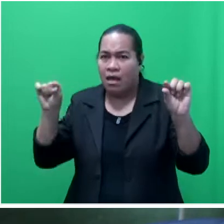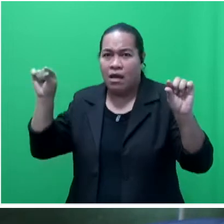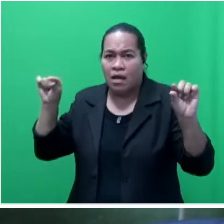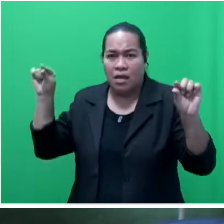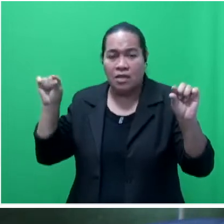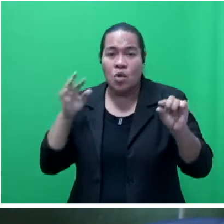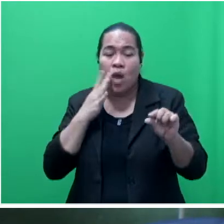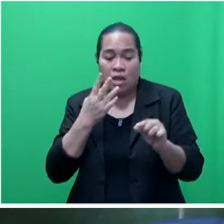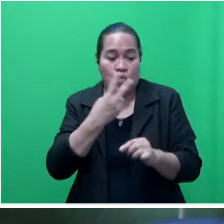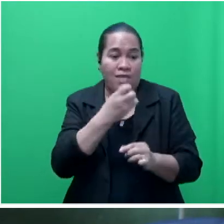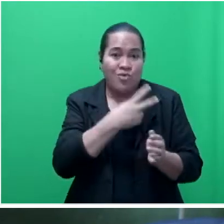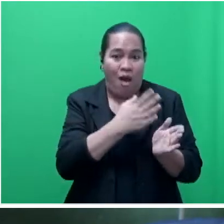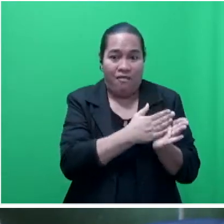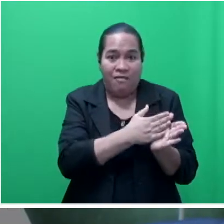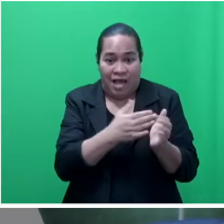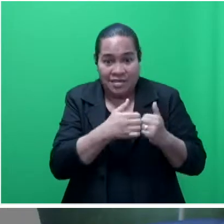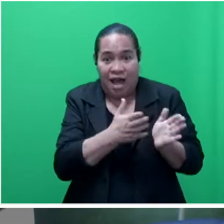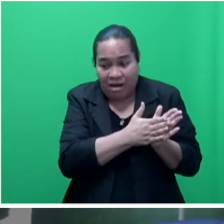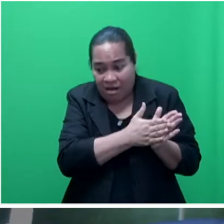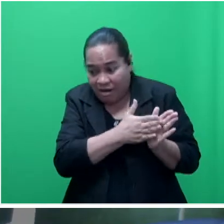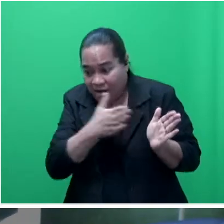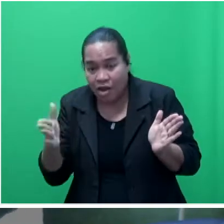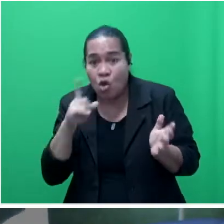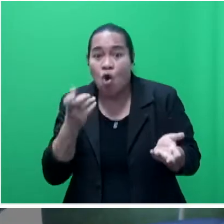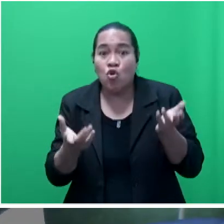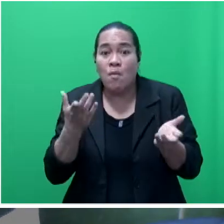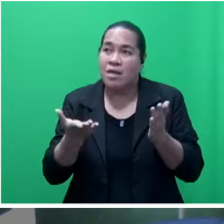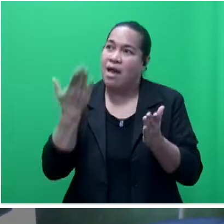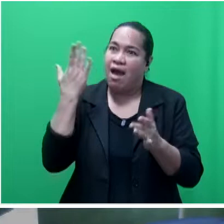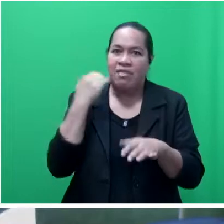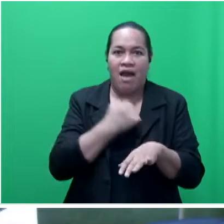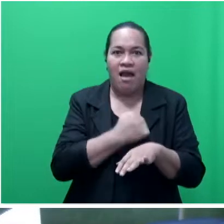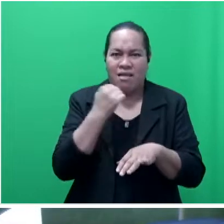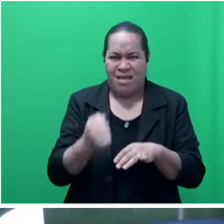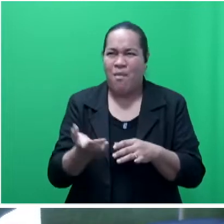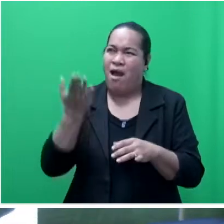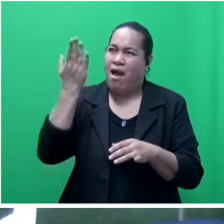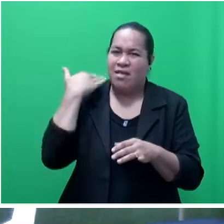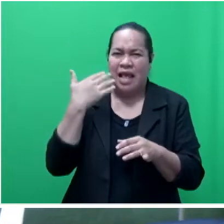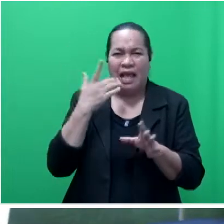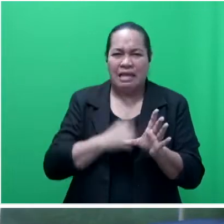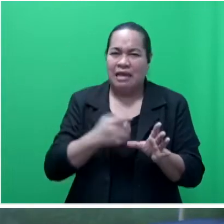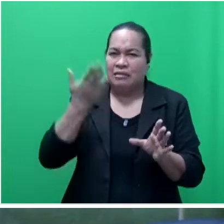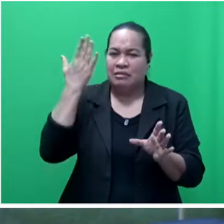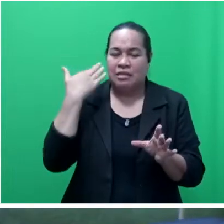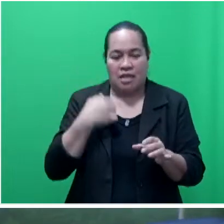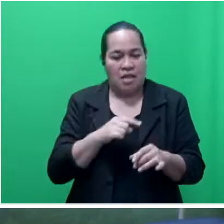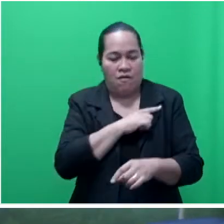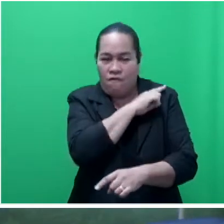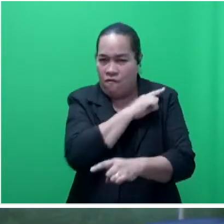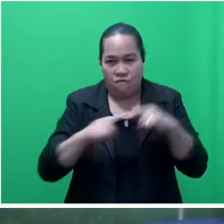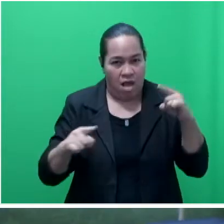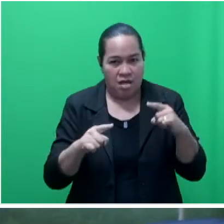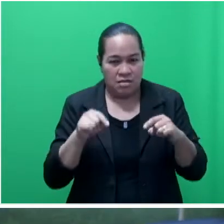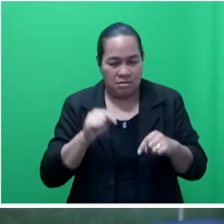since 2012 up till now, and if you compare it to any other period in Fijian government history, it's been the fastest at